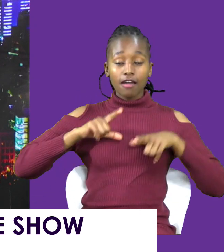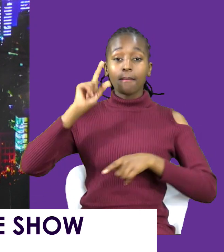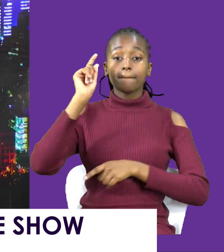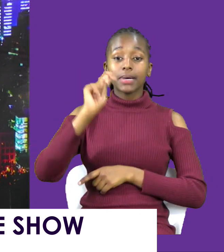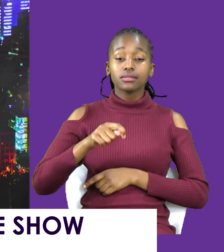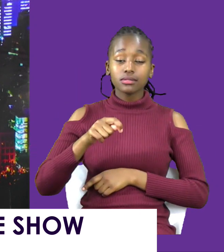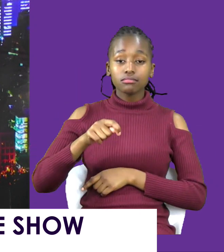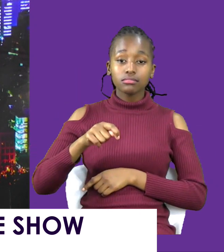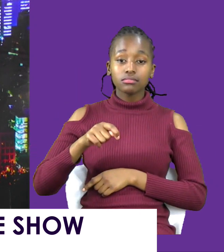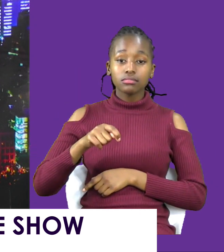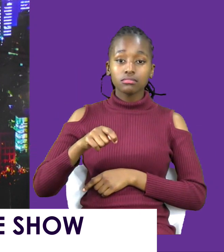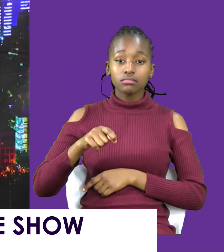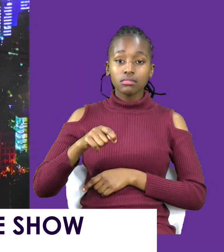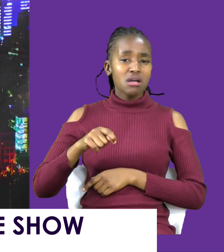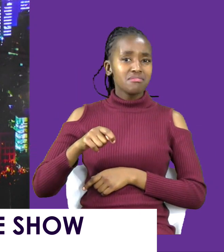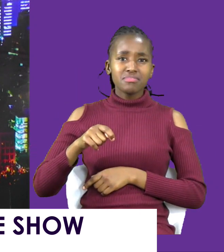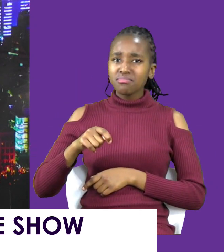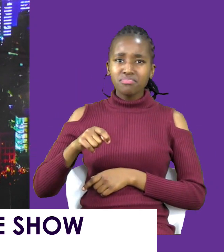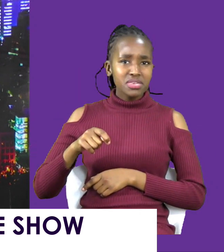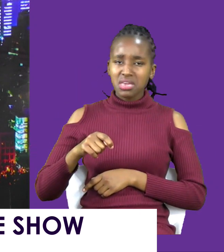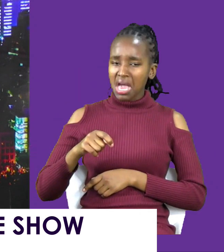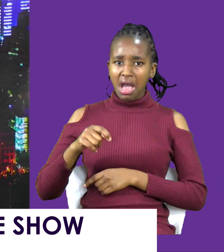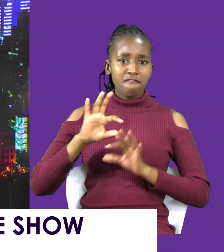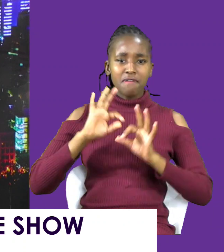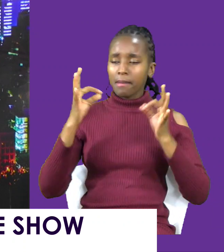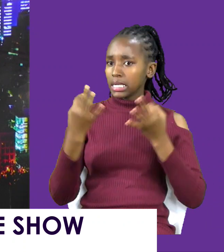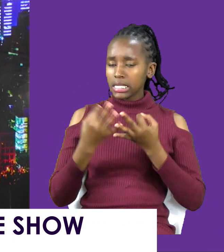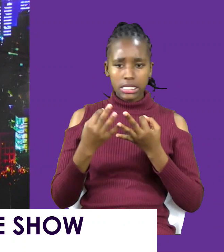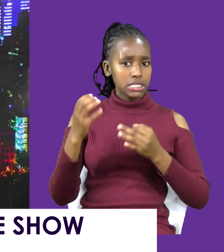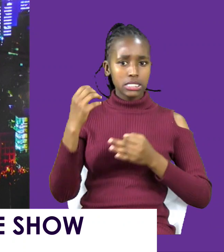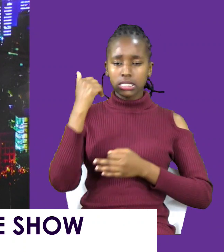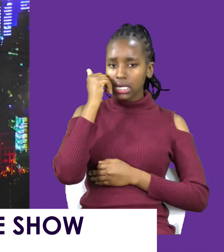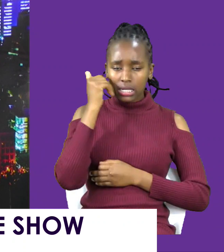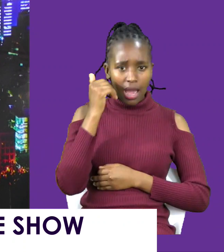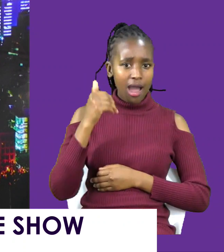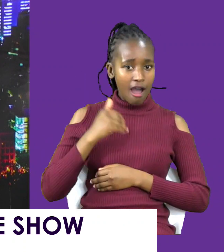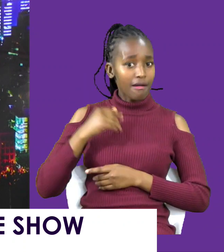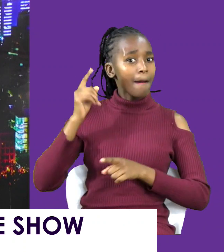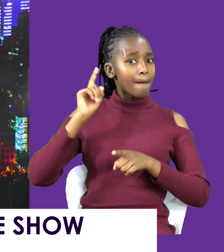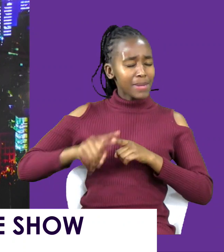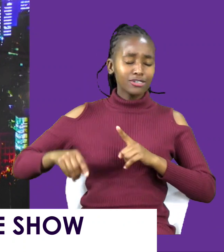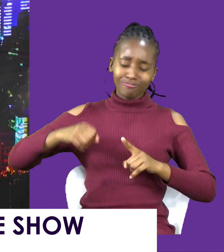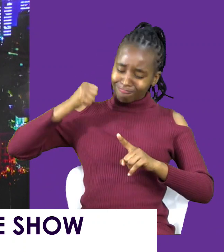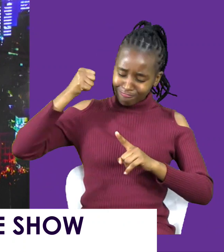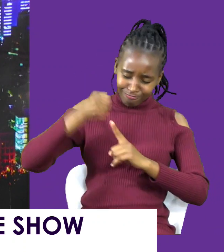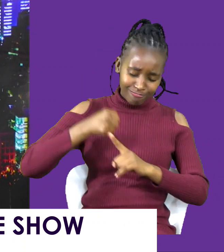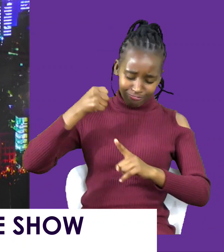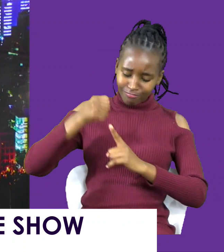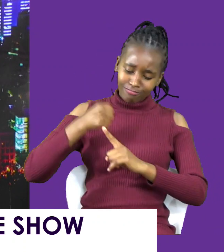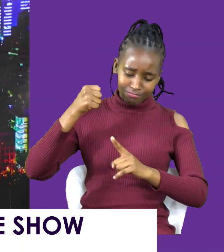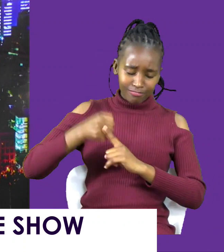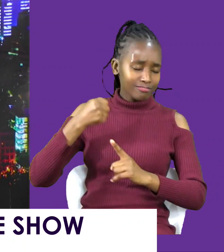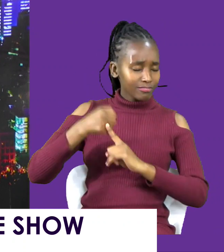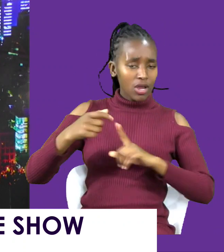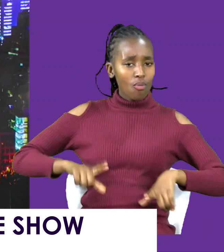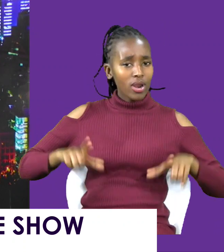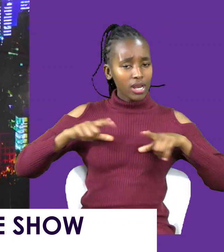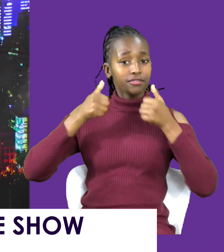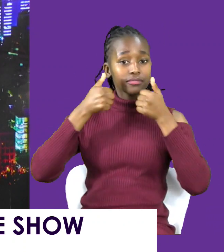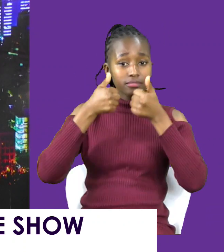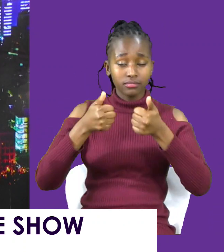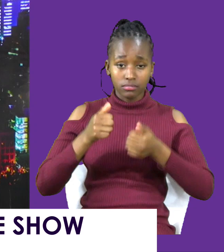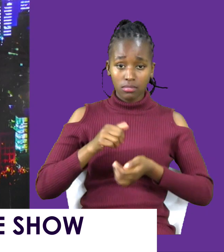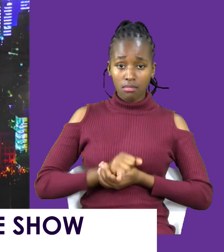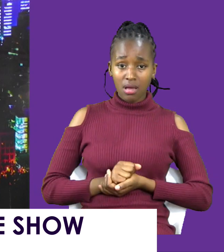and still being happy and overcoming it. There are people living successfully and living many years with chronic illnesses. There are